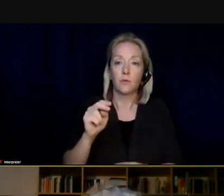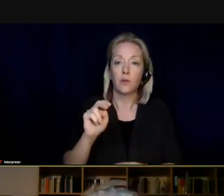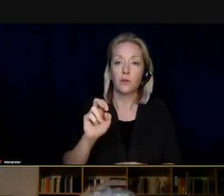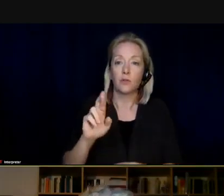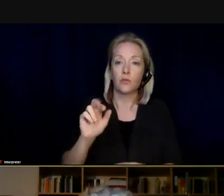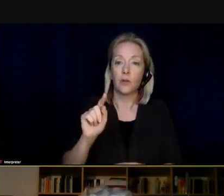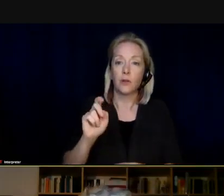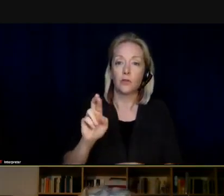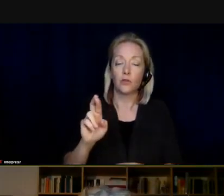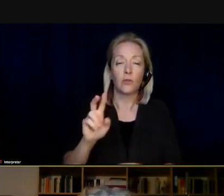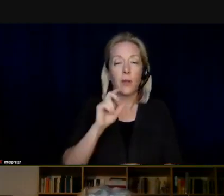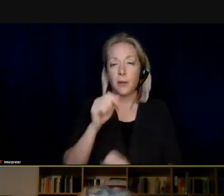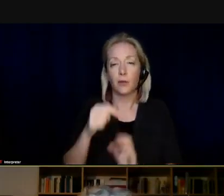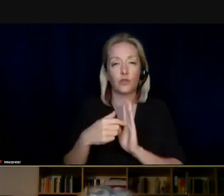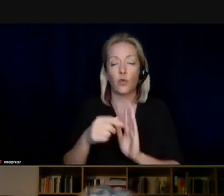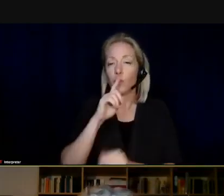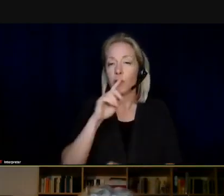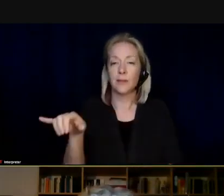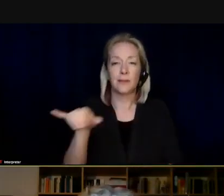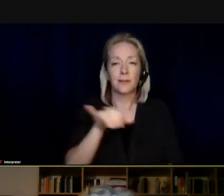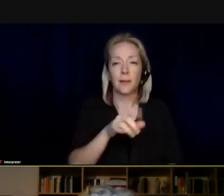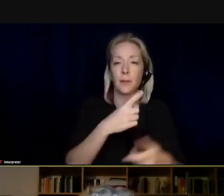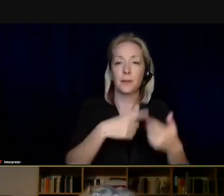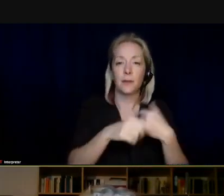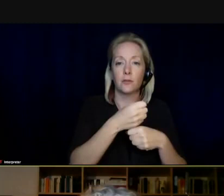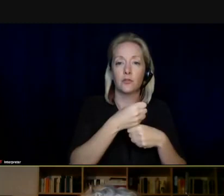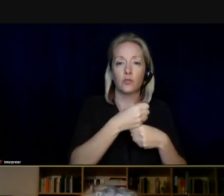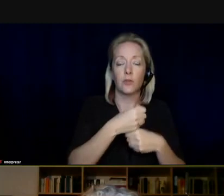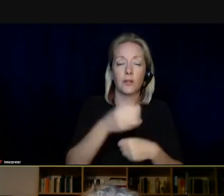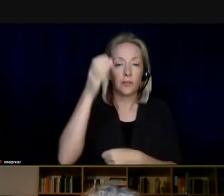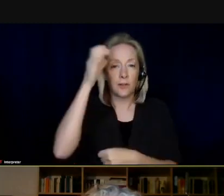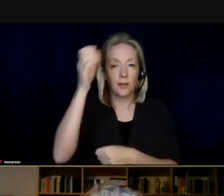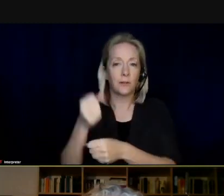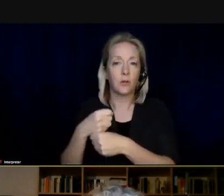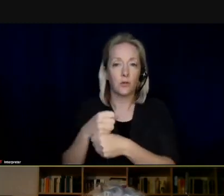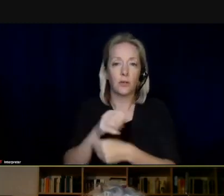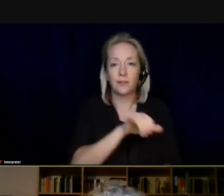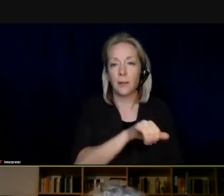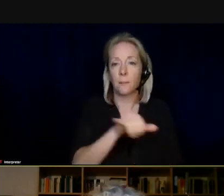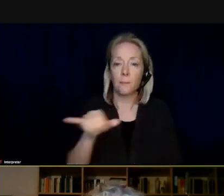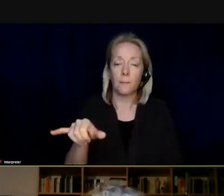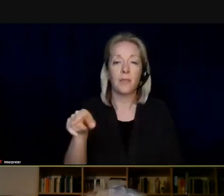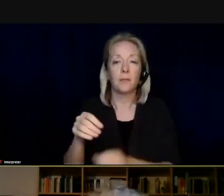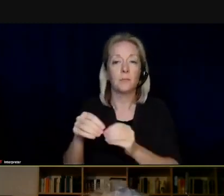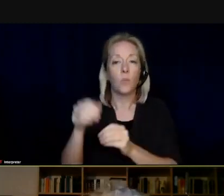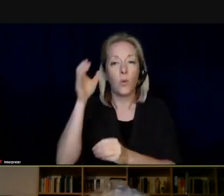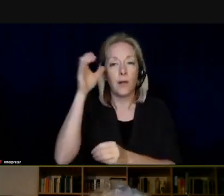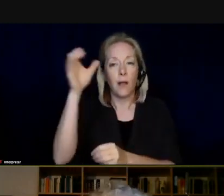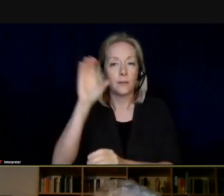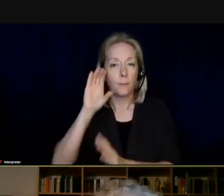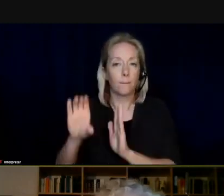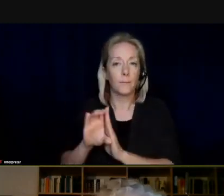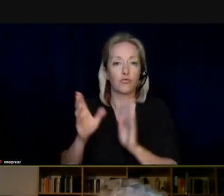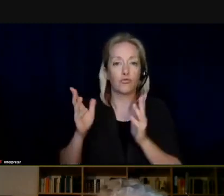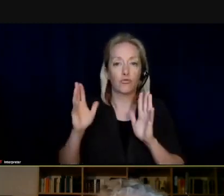you. It operates very similarly to the Sign Generator, but it just does concept pictures.